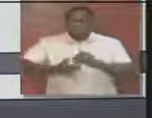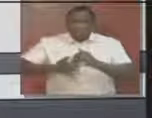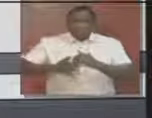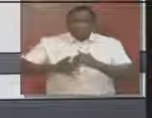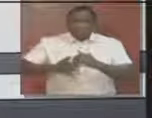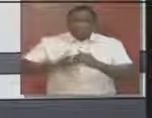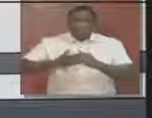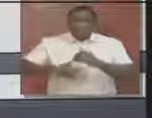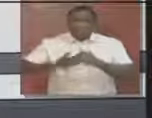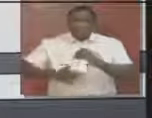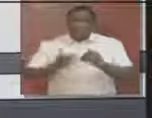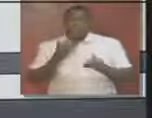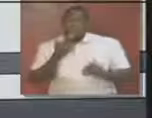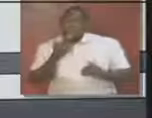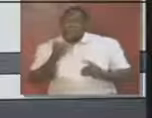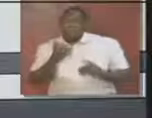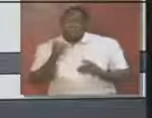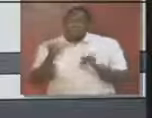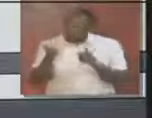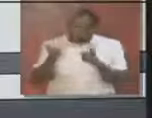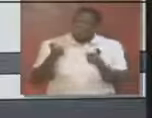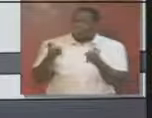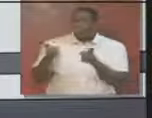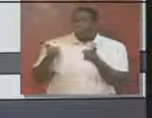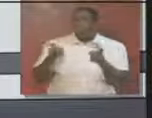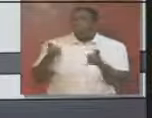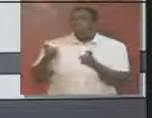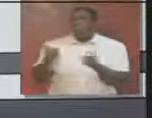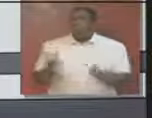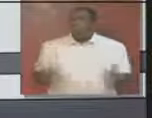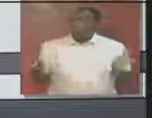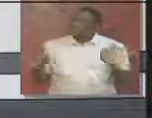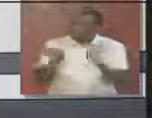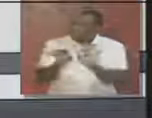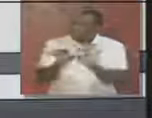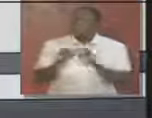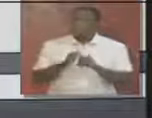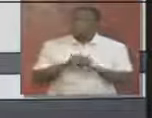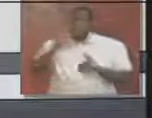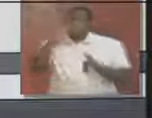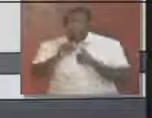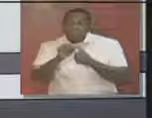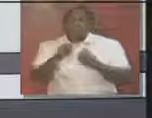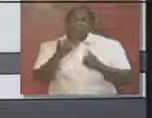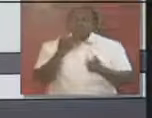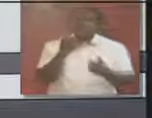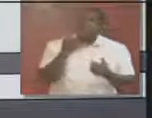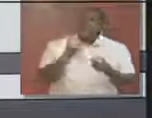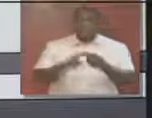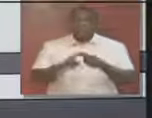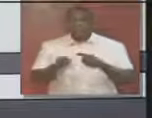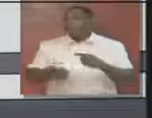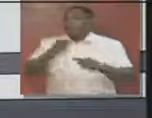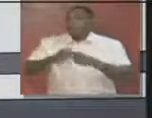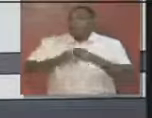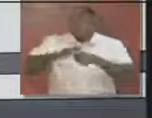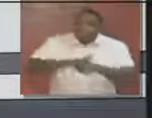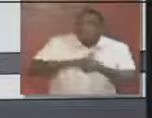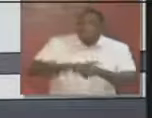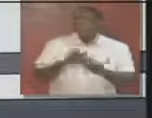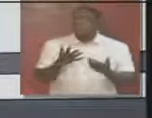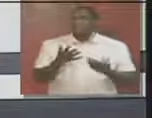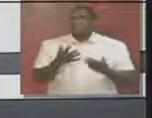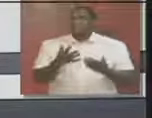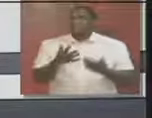of control, then that high sugar, remember diabetes, obesity, and hypertension are all inflammatory situations,